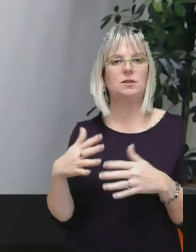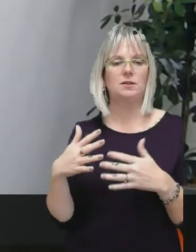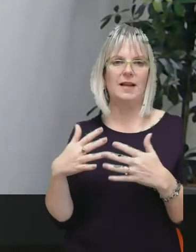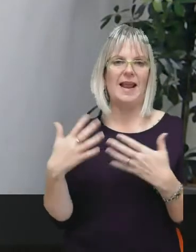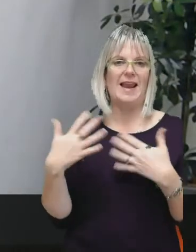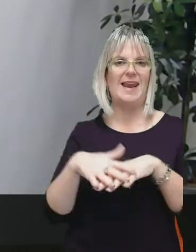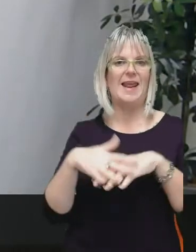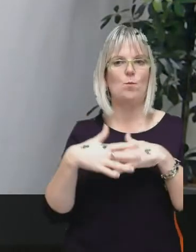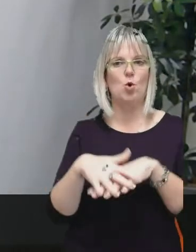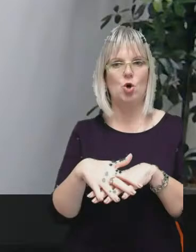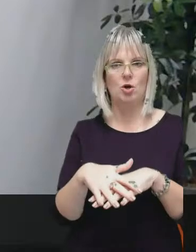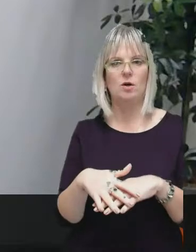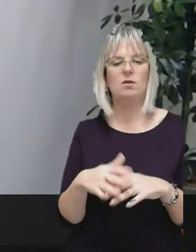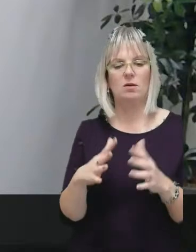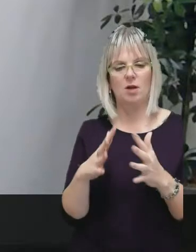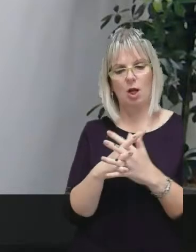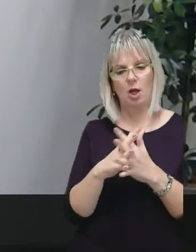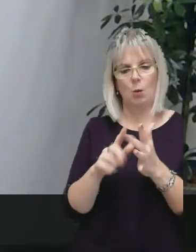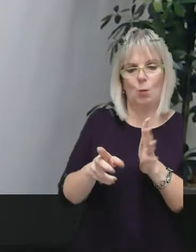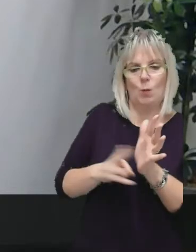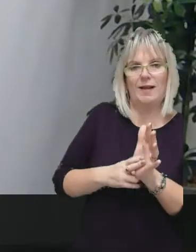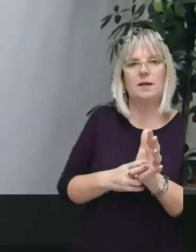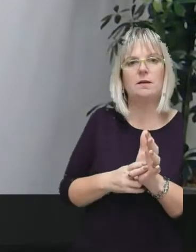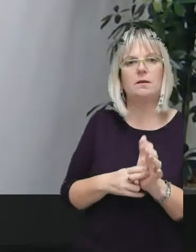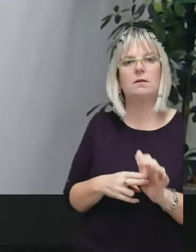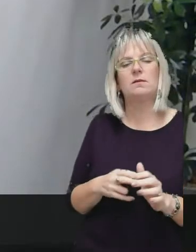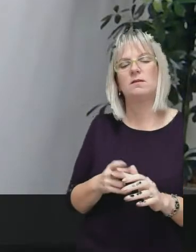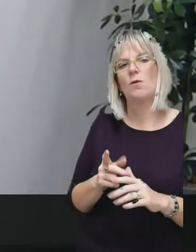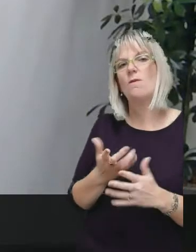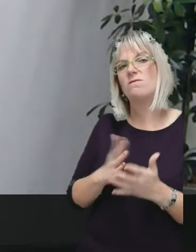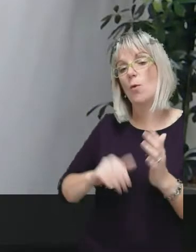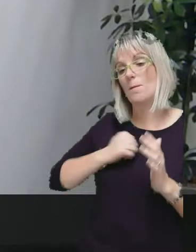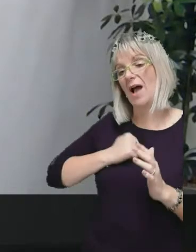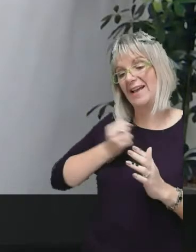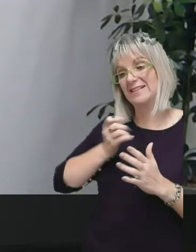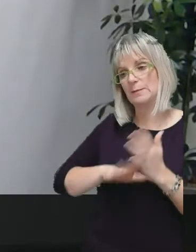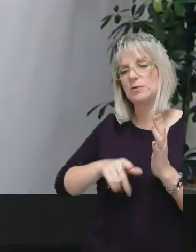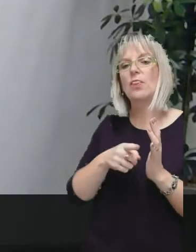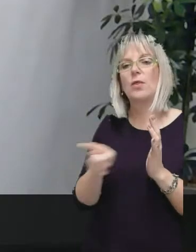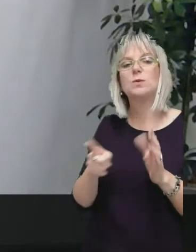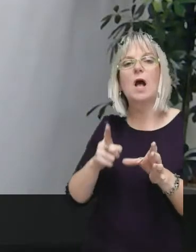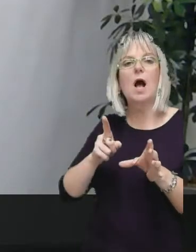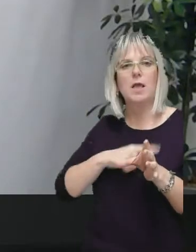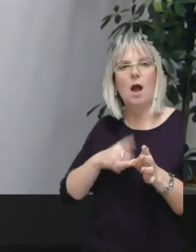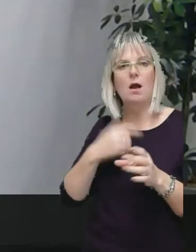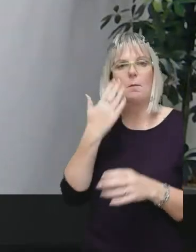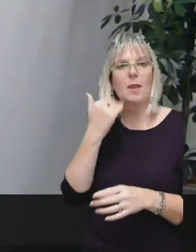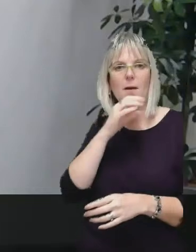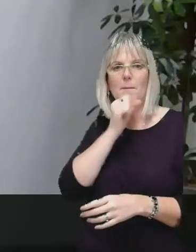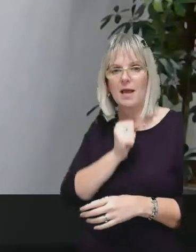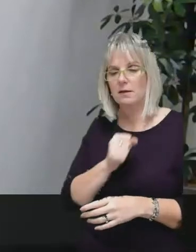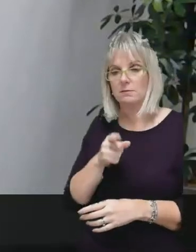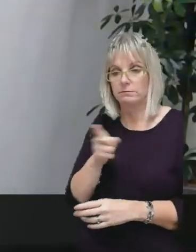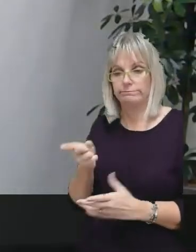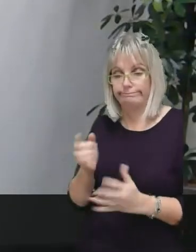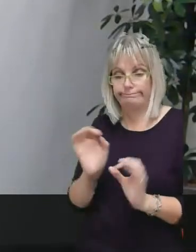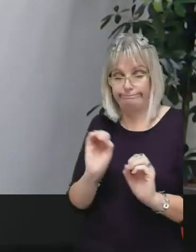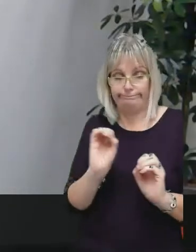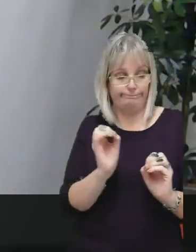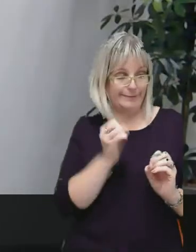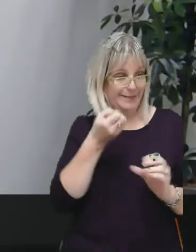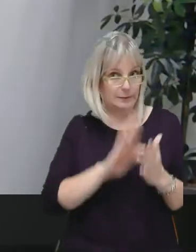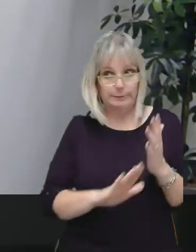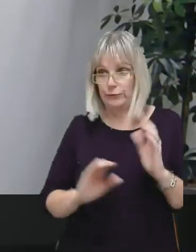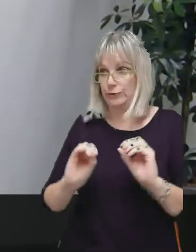peer group. These are young black men who are not getting the opportunities that the rest of us can get. And so the WIN scheme is